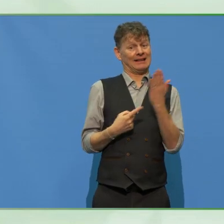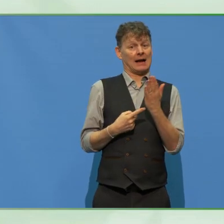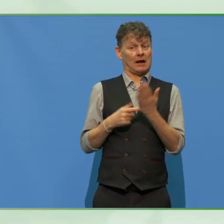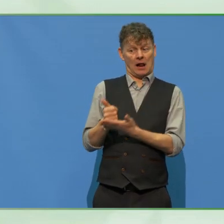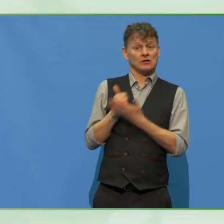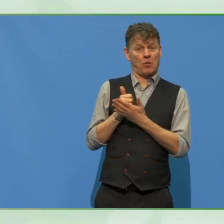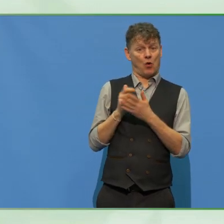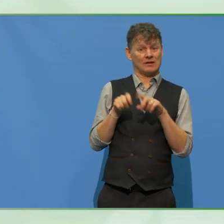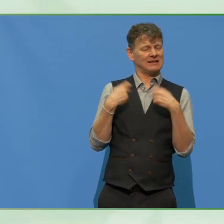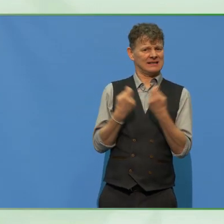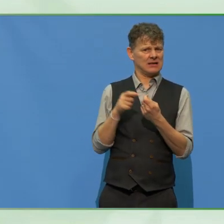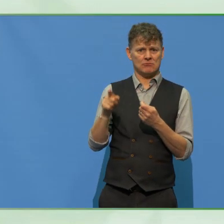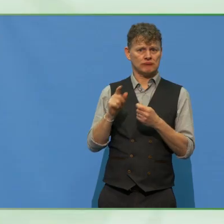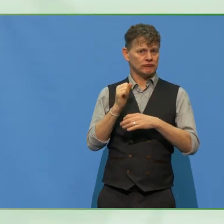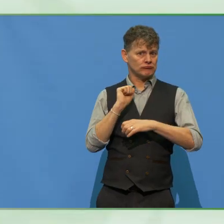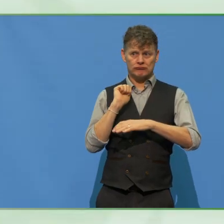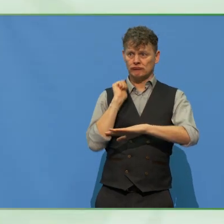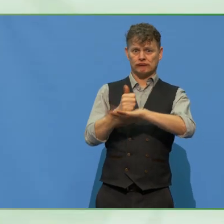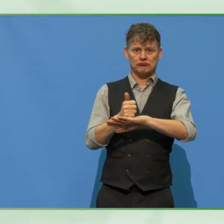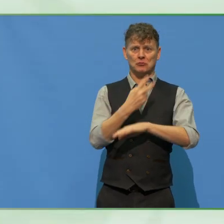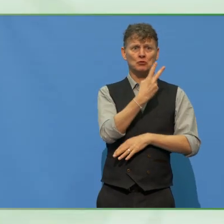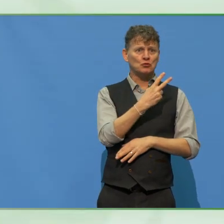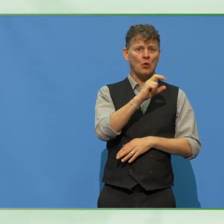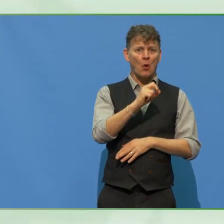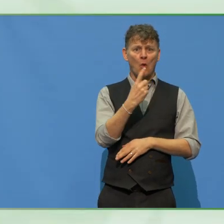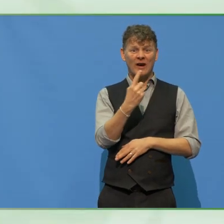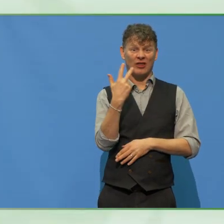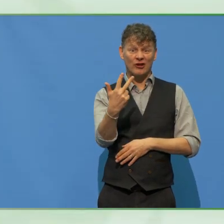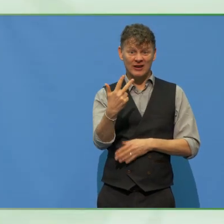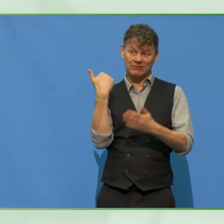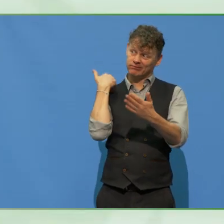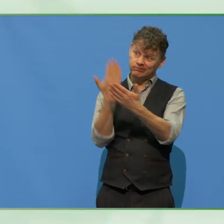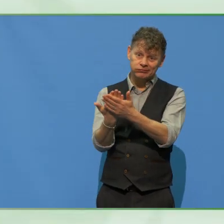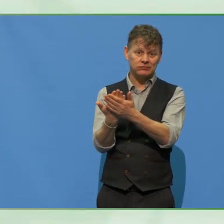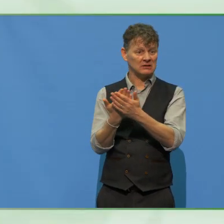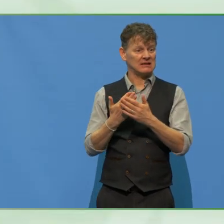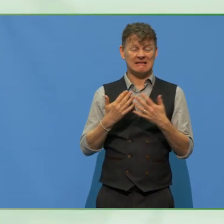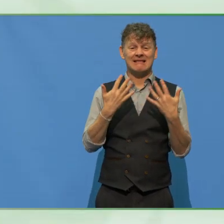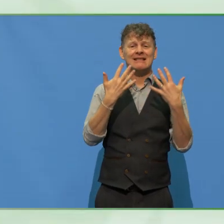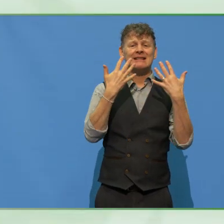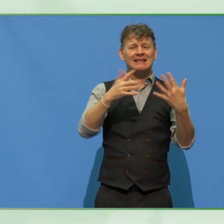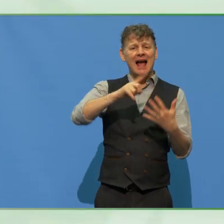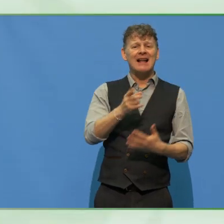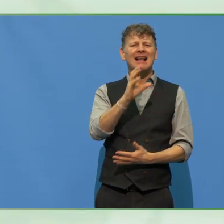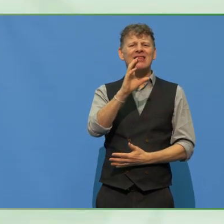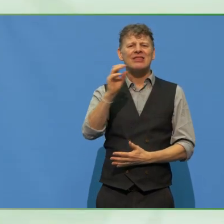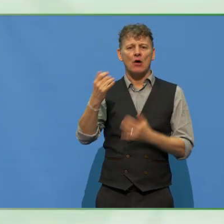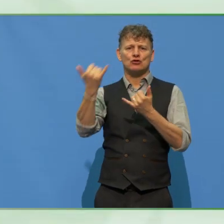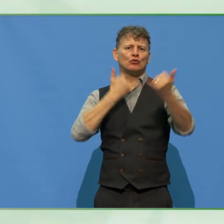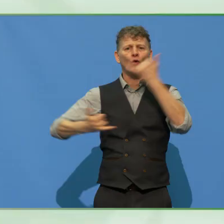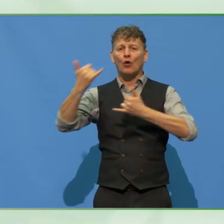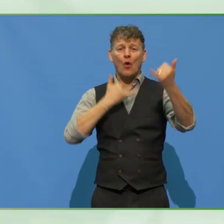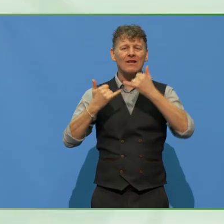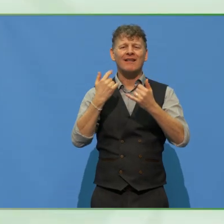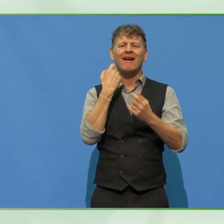has been around since 2013. We take up to around 10,000 calls a month from disabled customers around